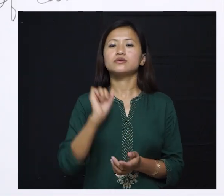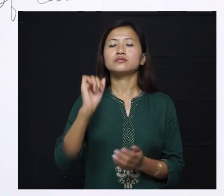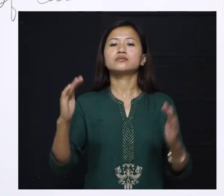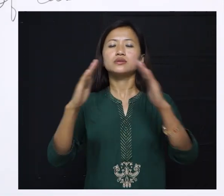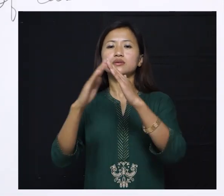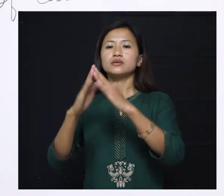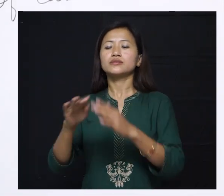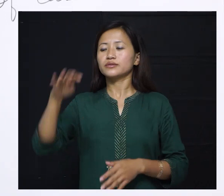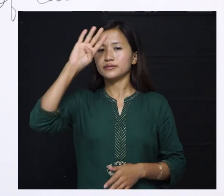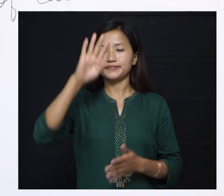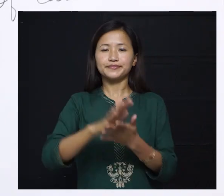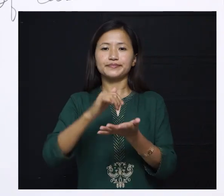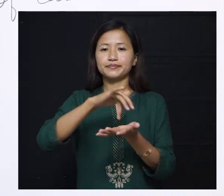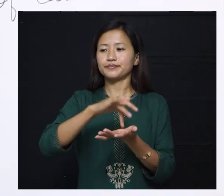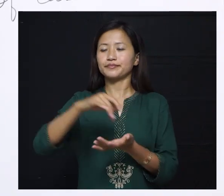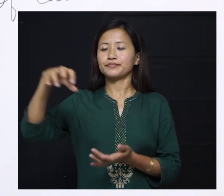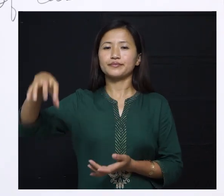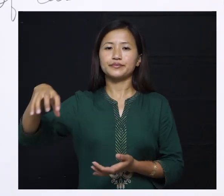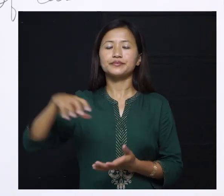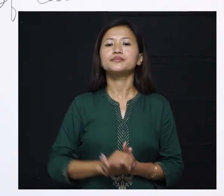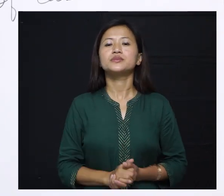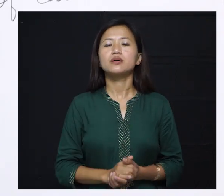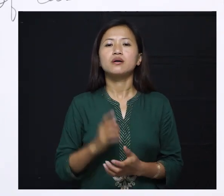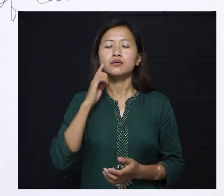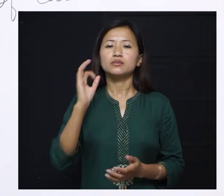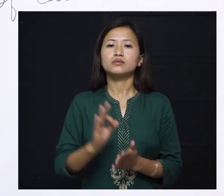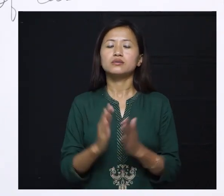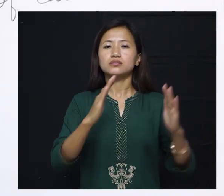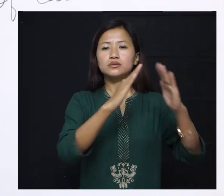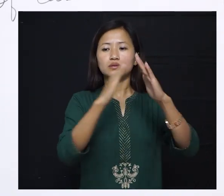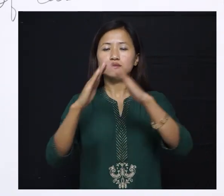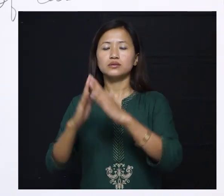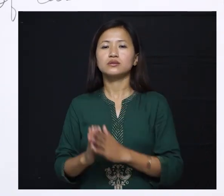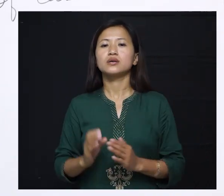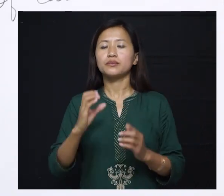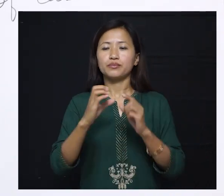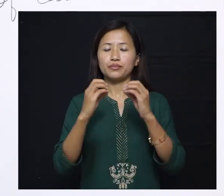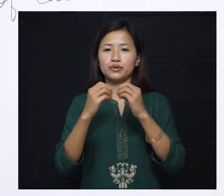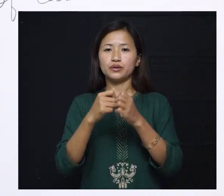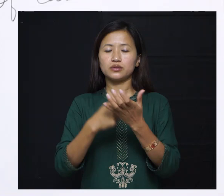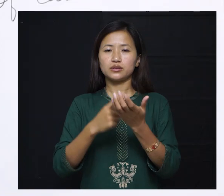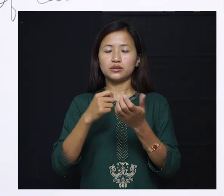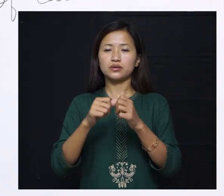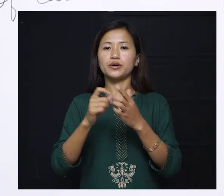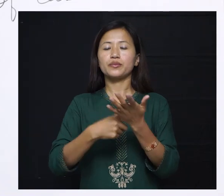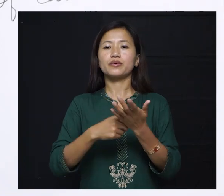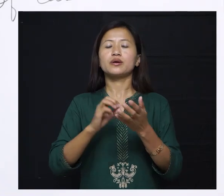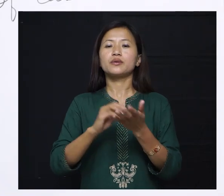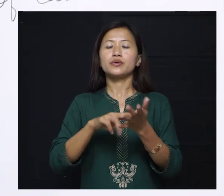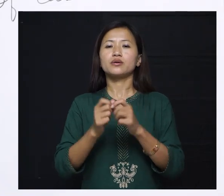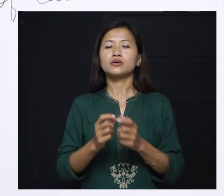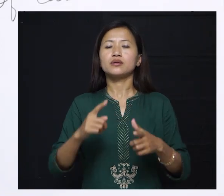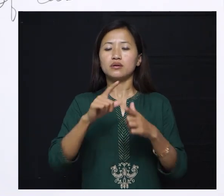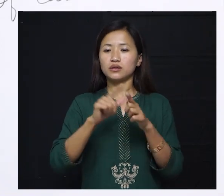Then towards the South India, there were also certain important towns known as the Badami, Ellora, Kanchi and